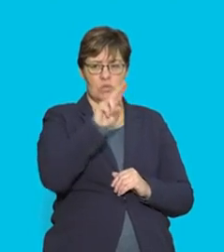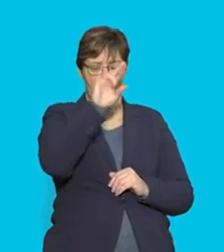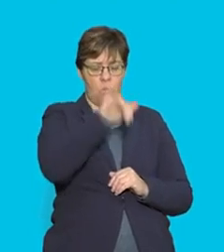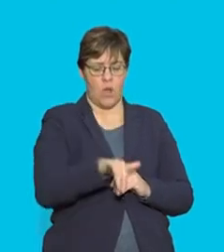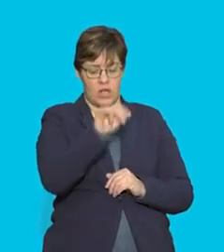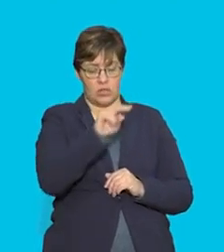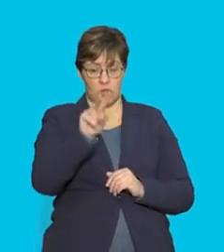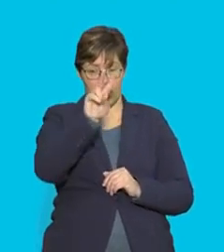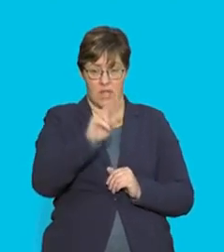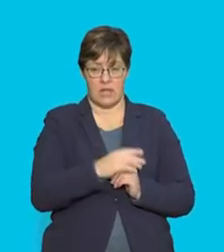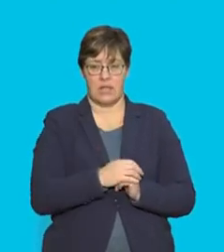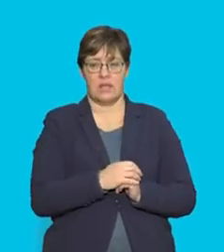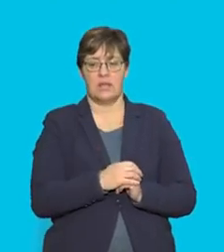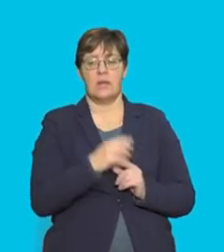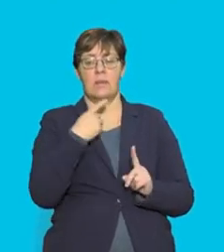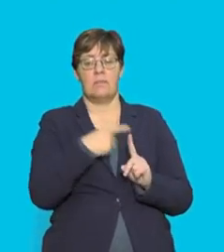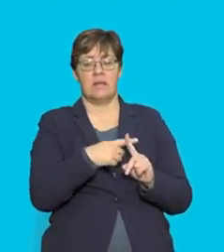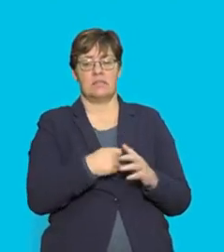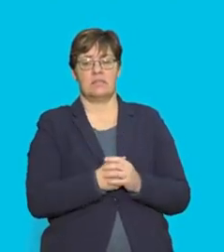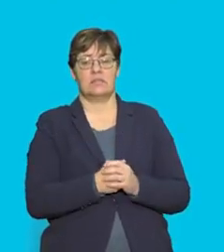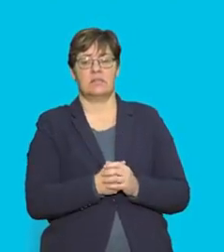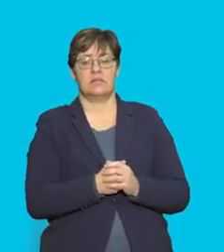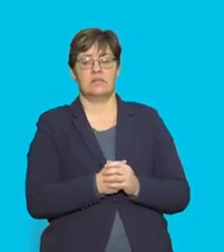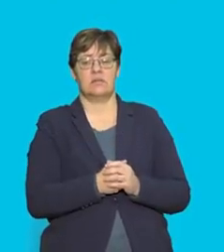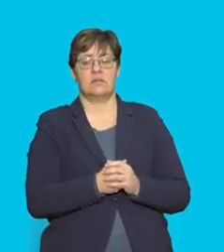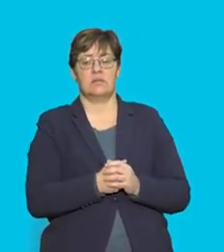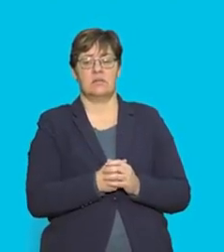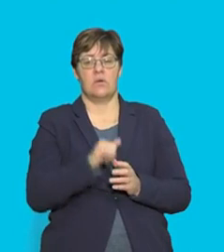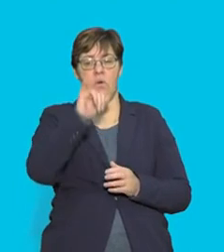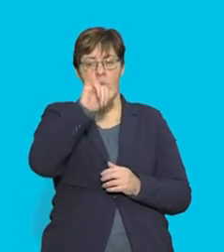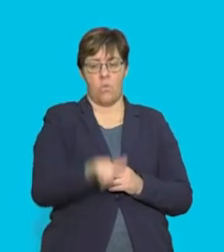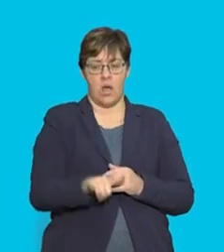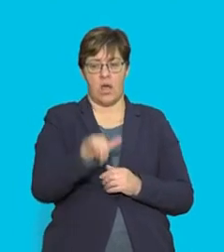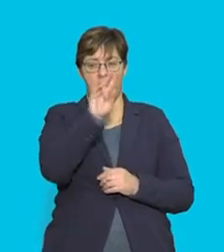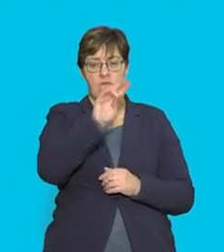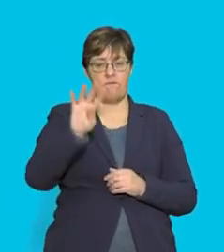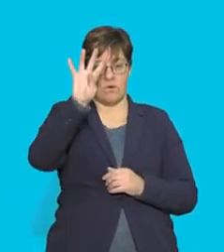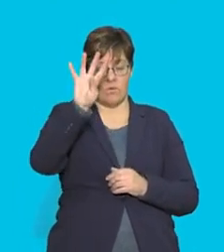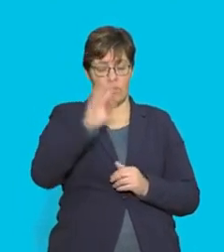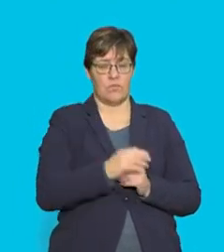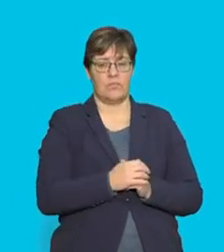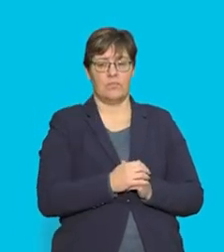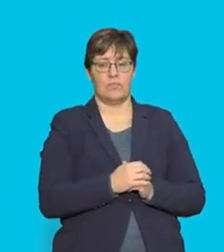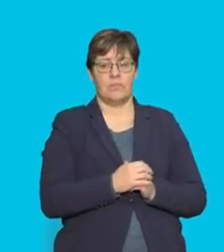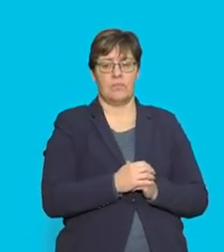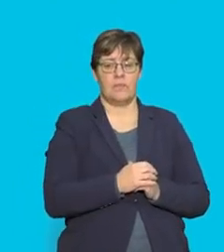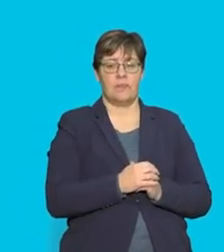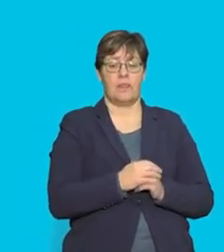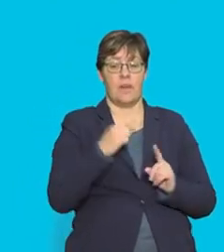2x squared y squared plus y to the